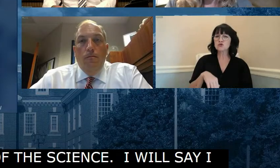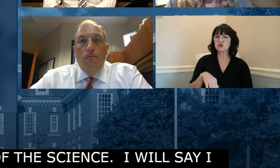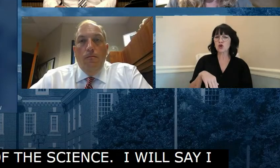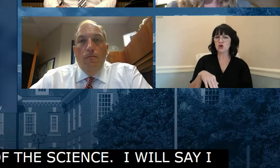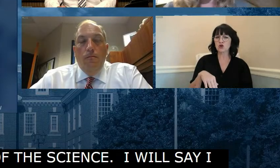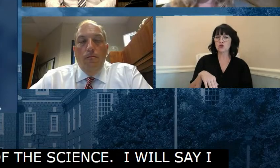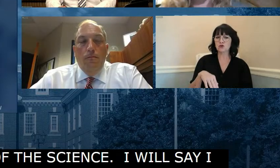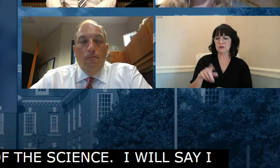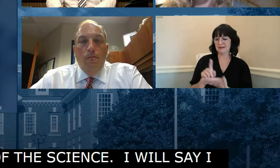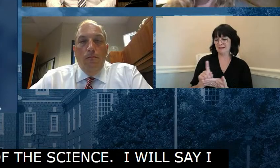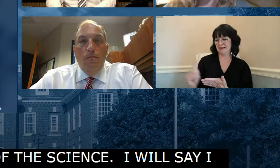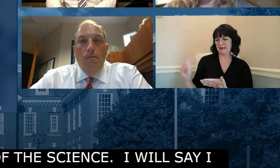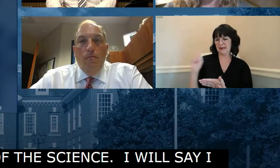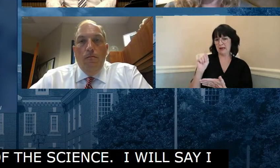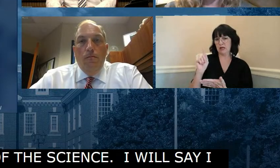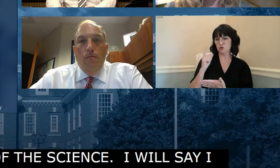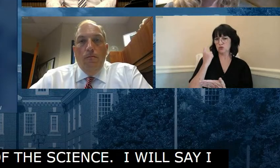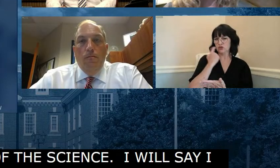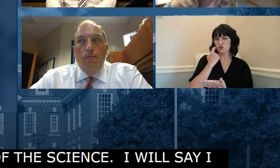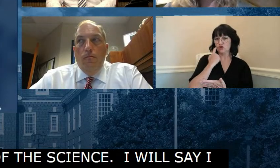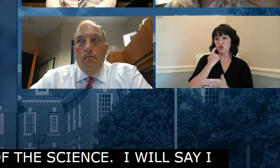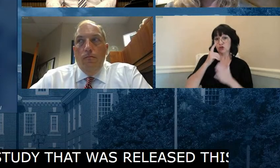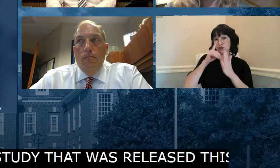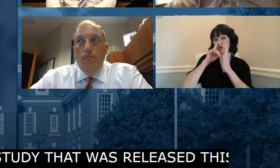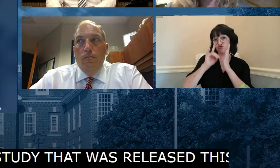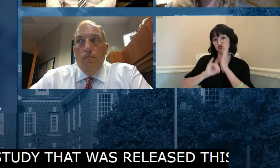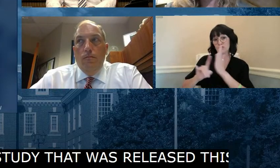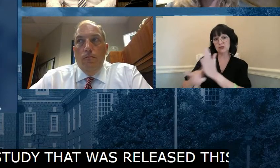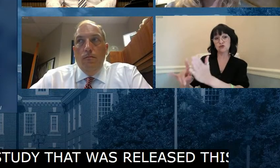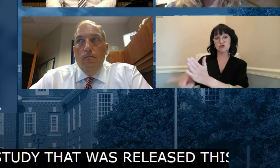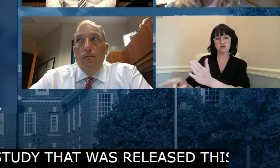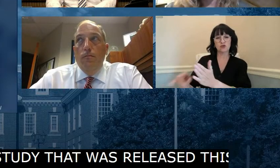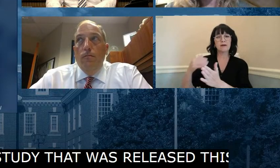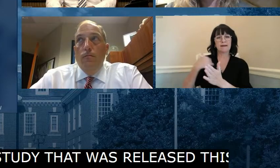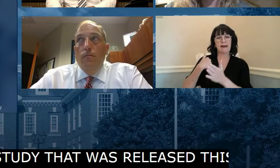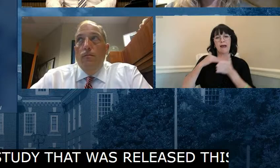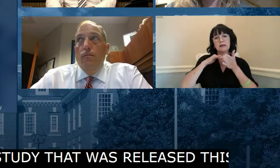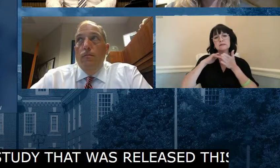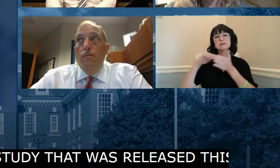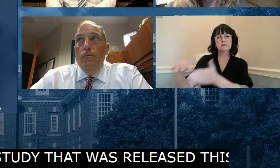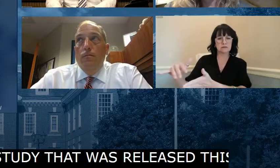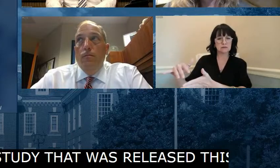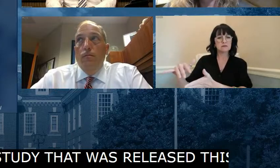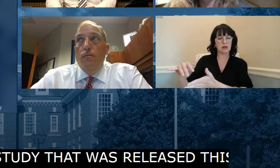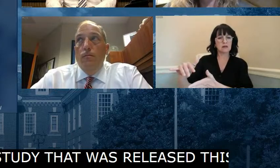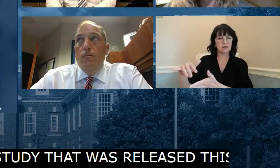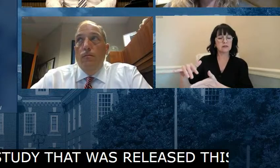last week that suggests there may be harm, but I think there's a lot